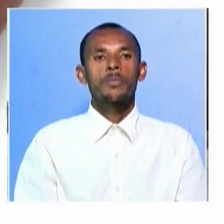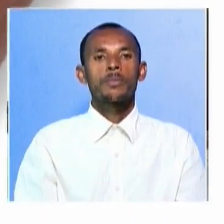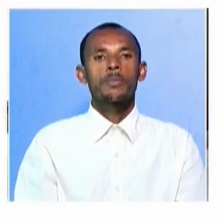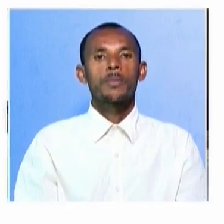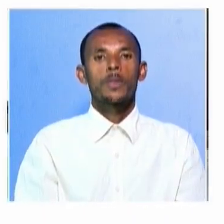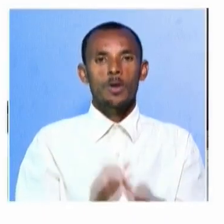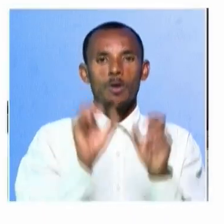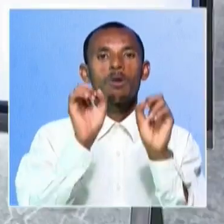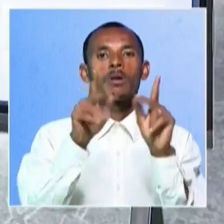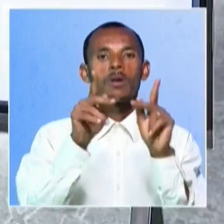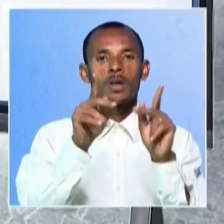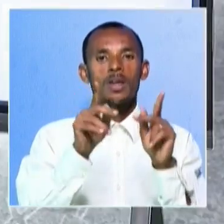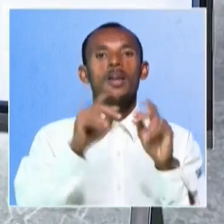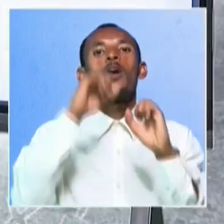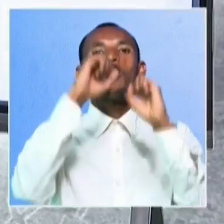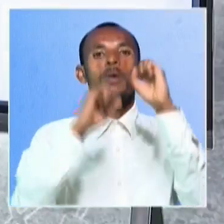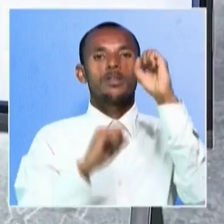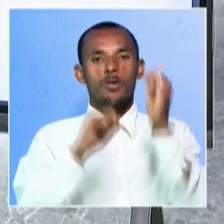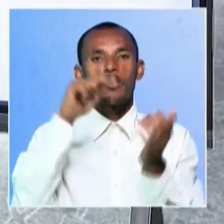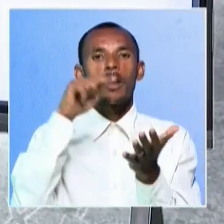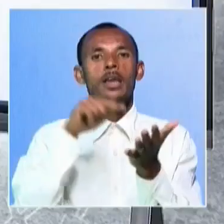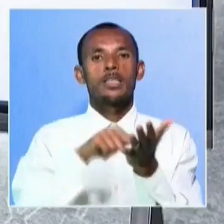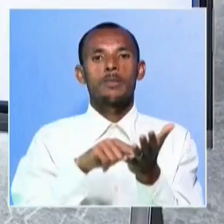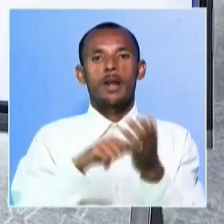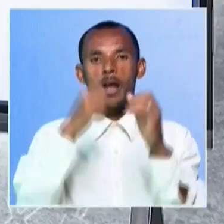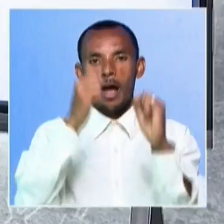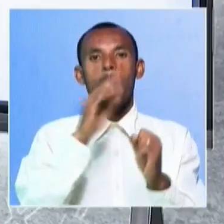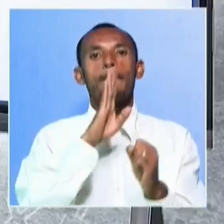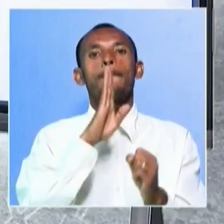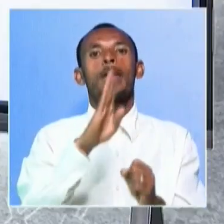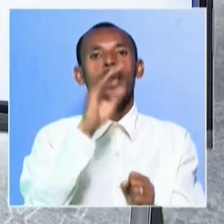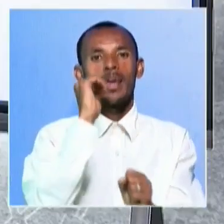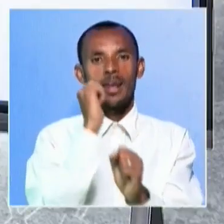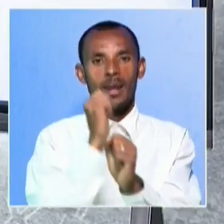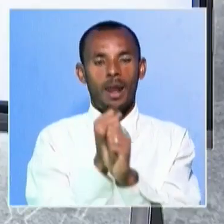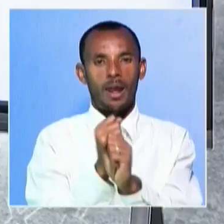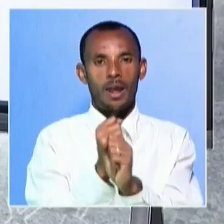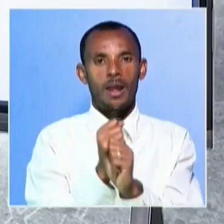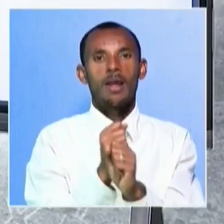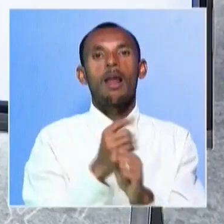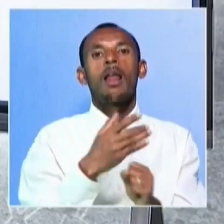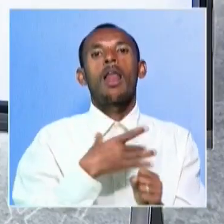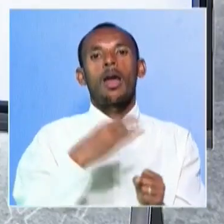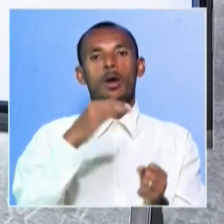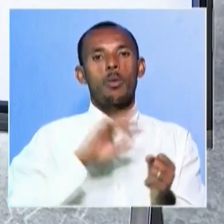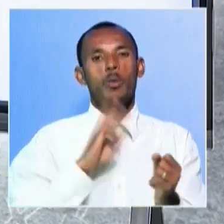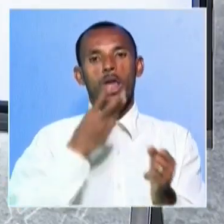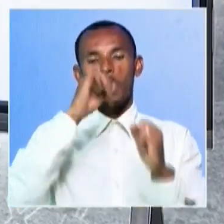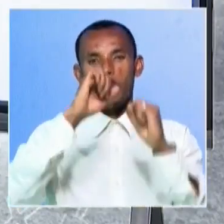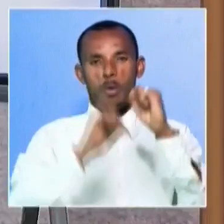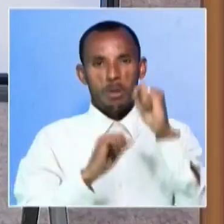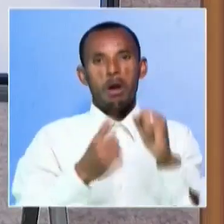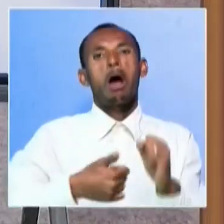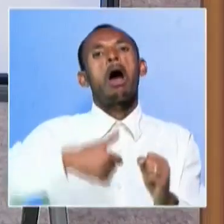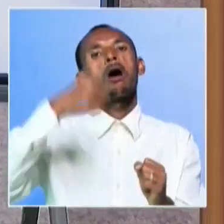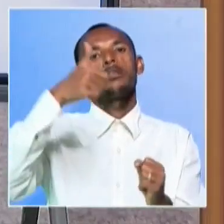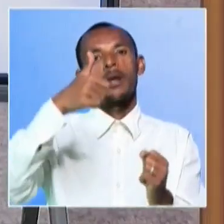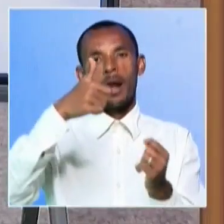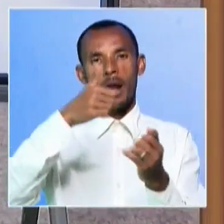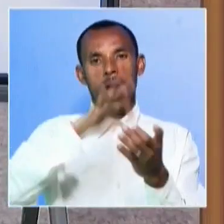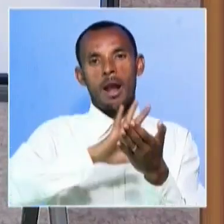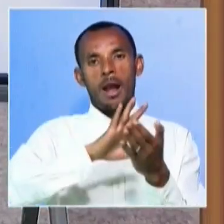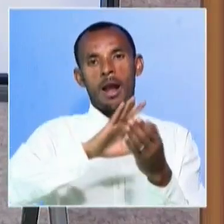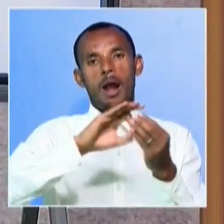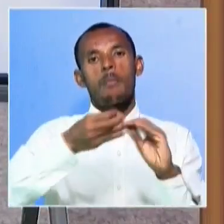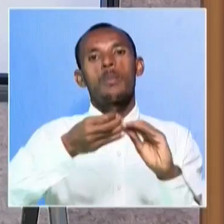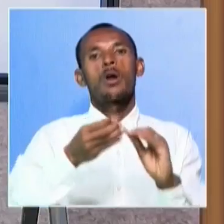All right. Comparison of decimals can be done like the way we compare other numbers, okay?